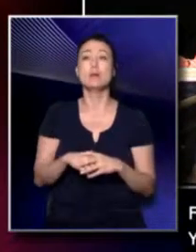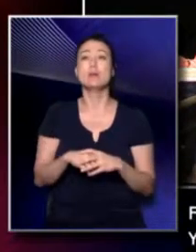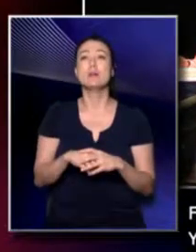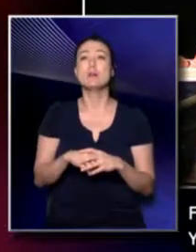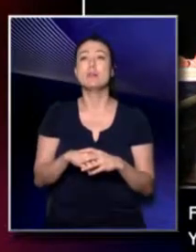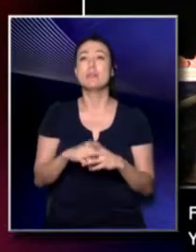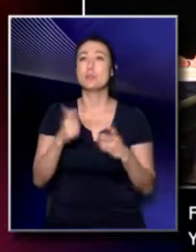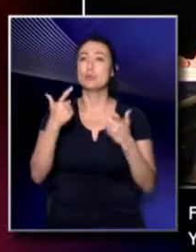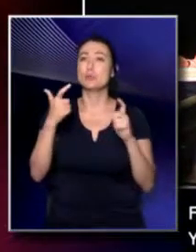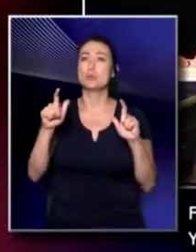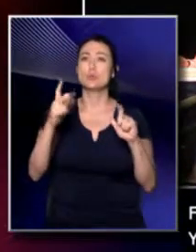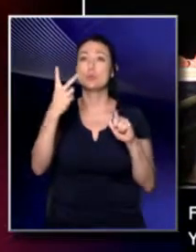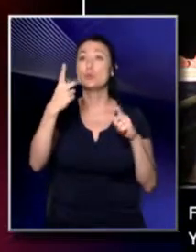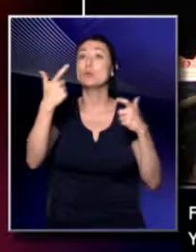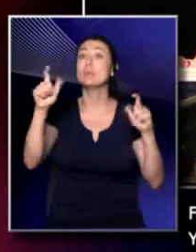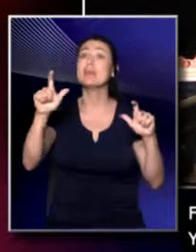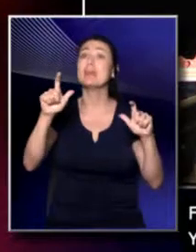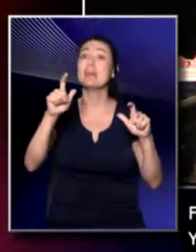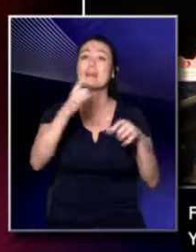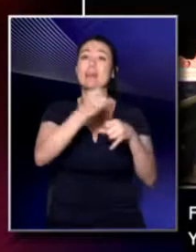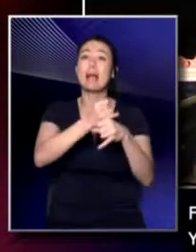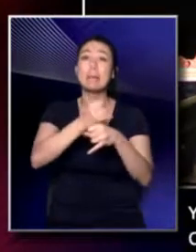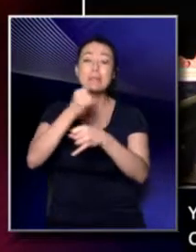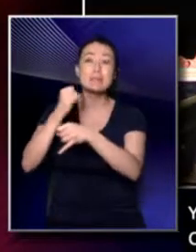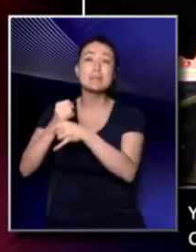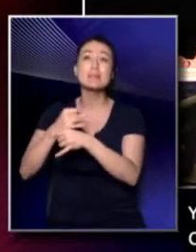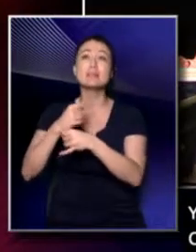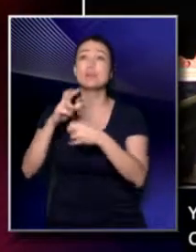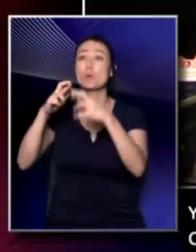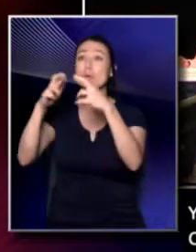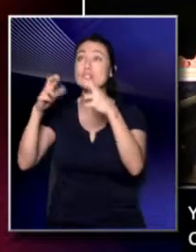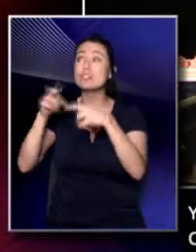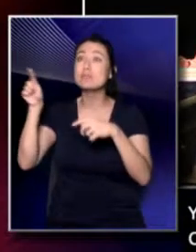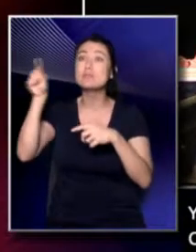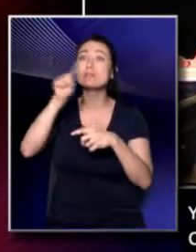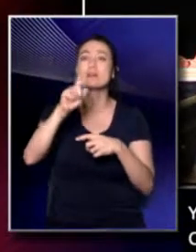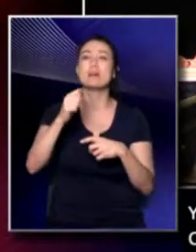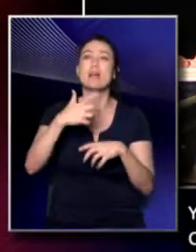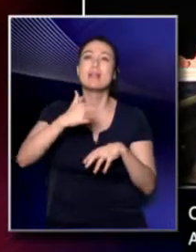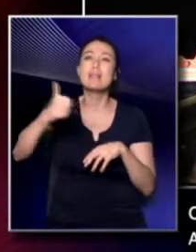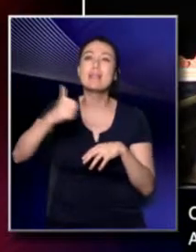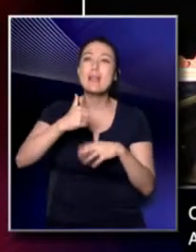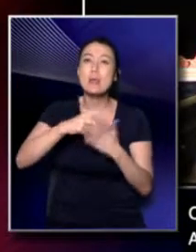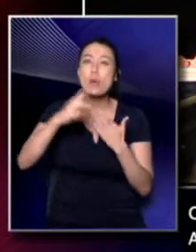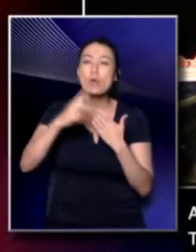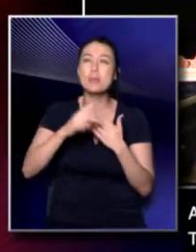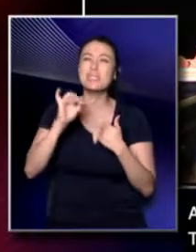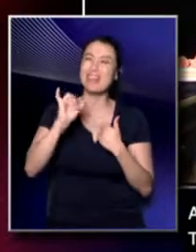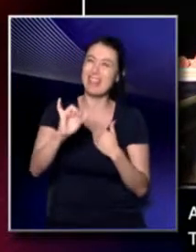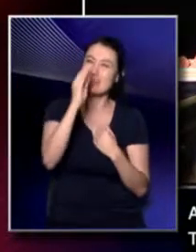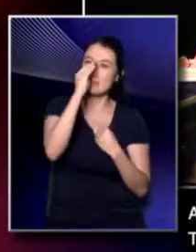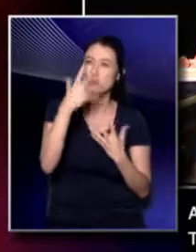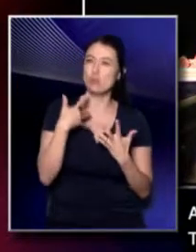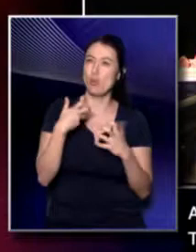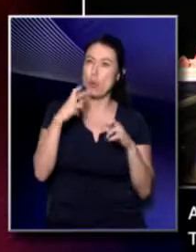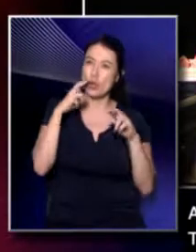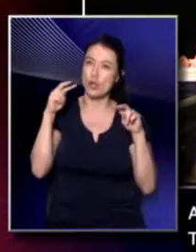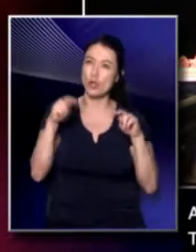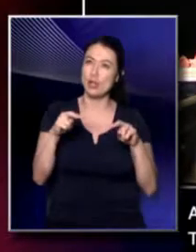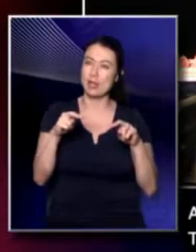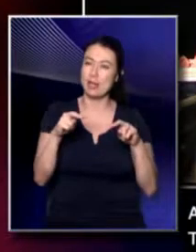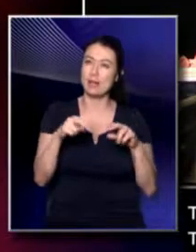large campuses, all the regional areas, the day programs. That's the information that I think we want to look at and